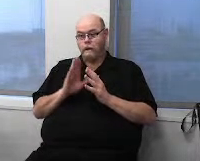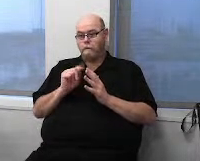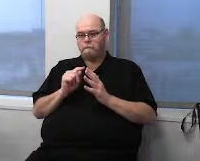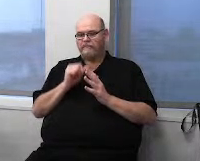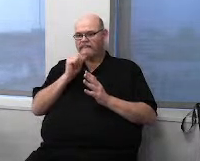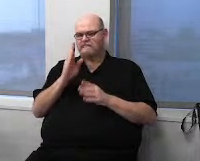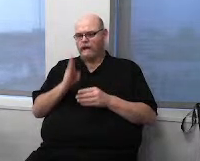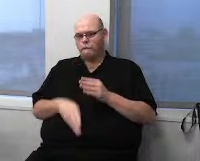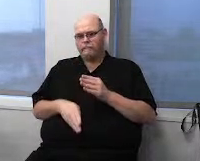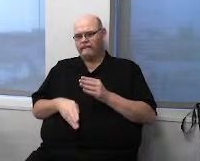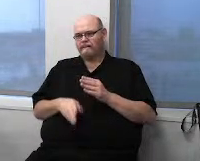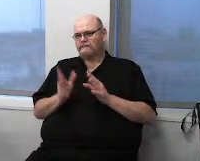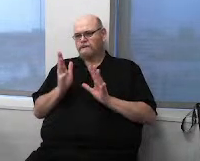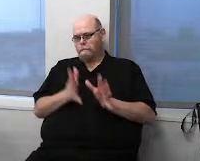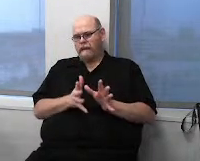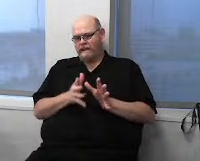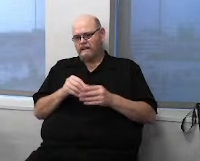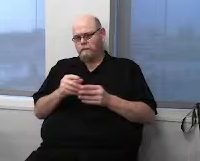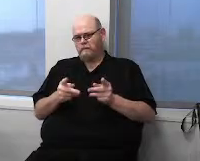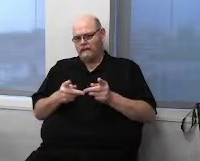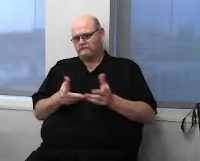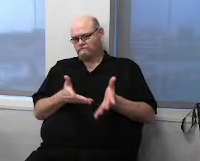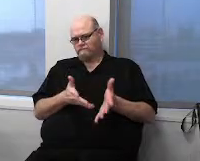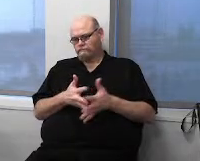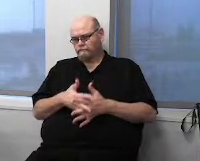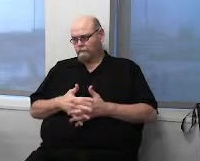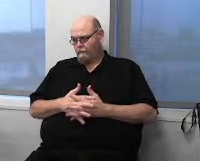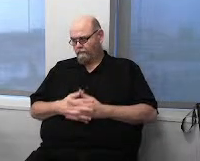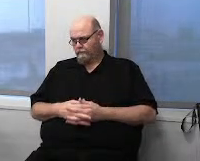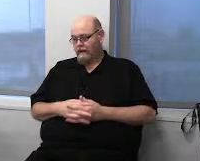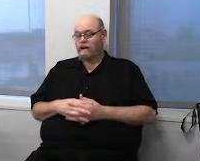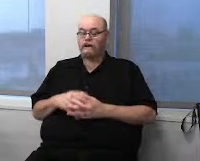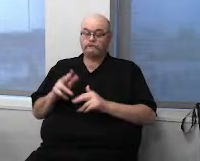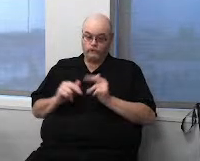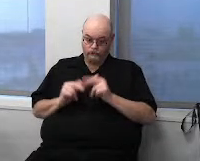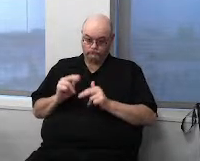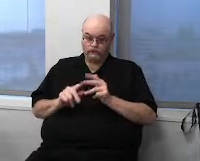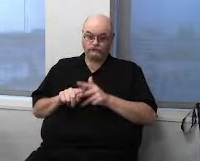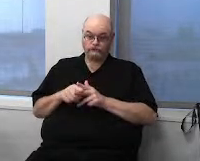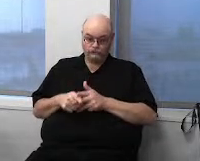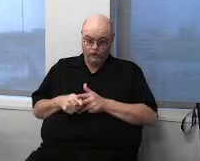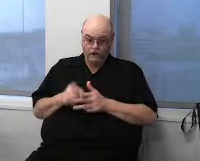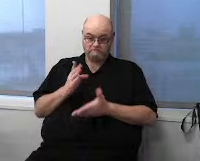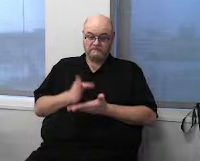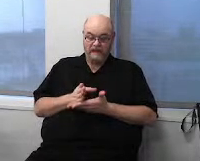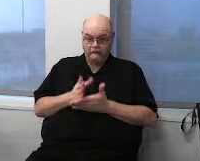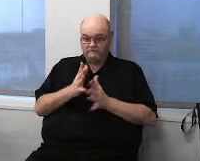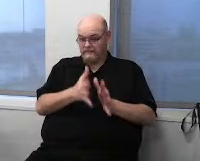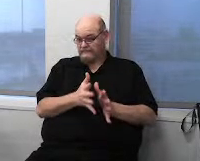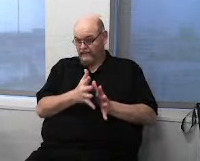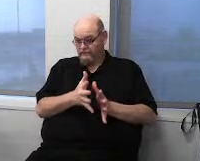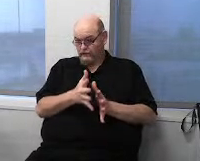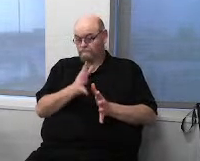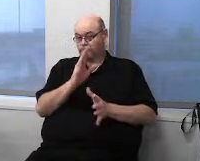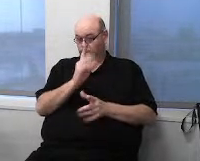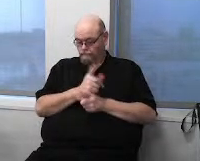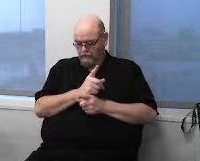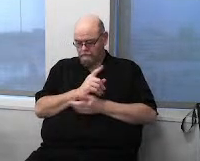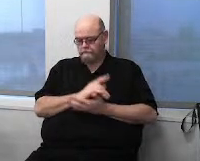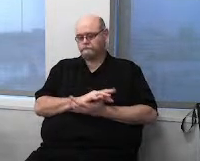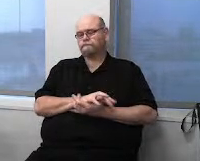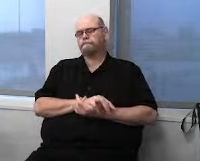built that is just incomplete. It's been abandoned in place, yes. So construction started and then stopped, and then it sat there for a long